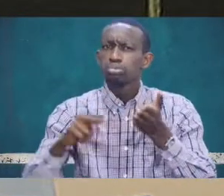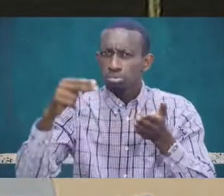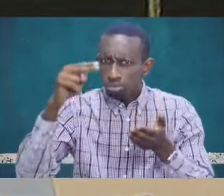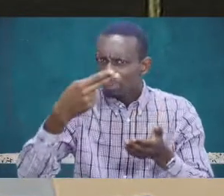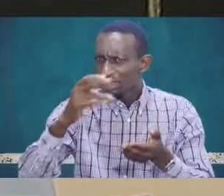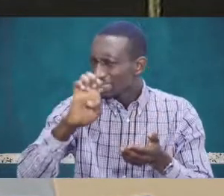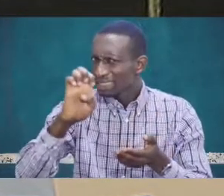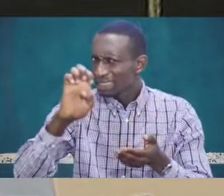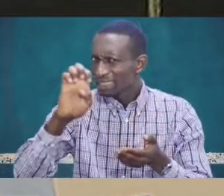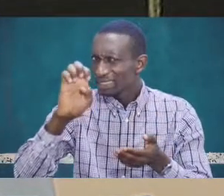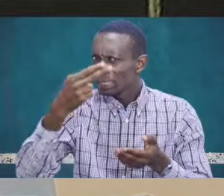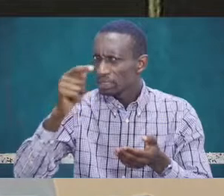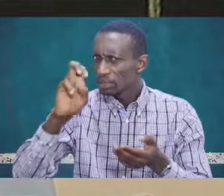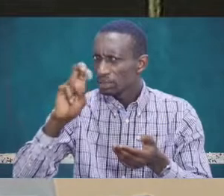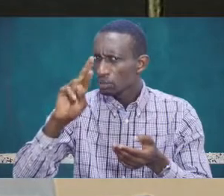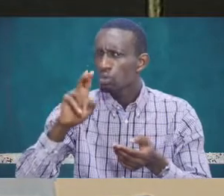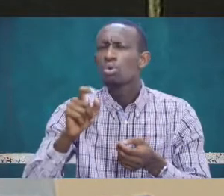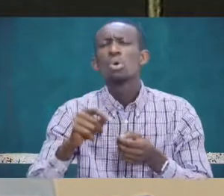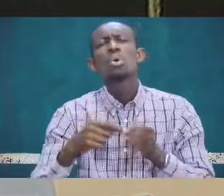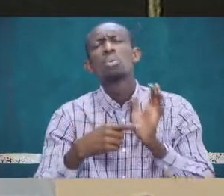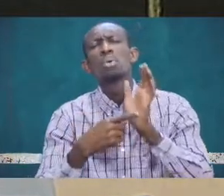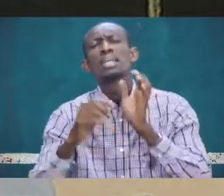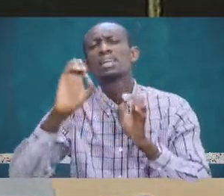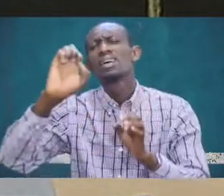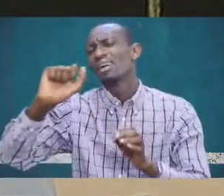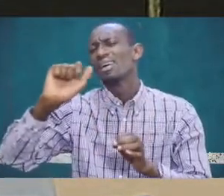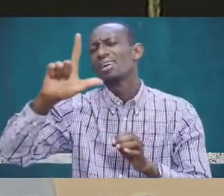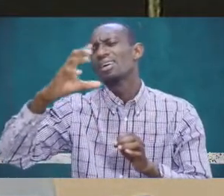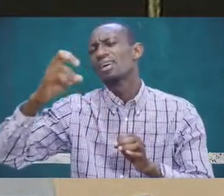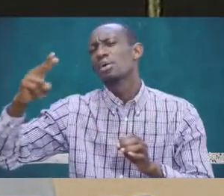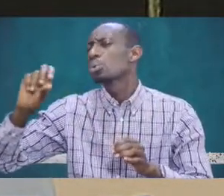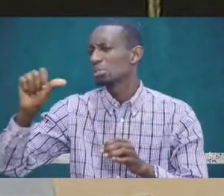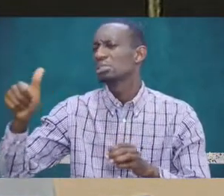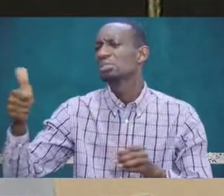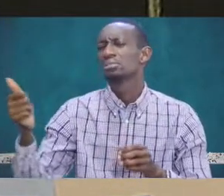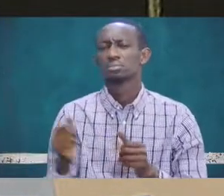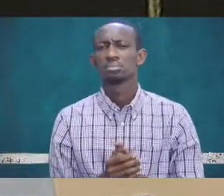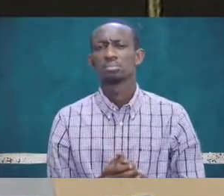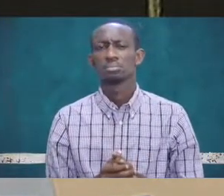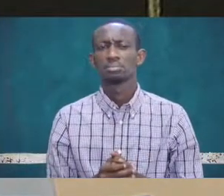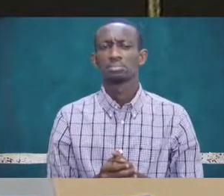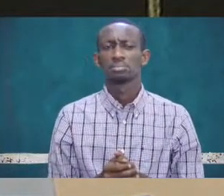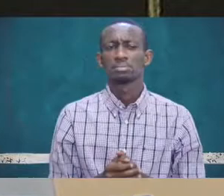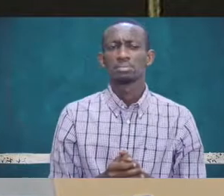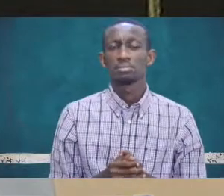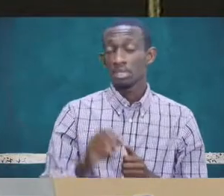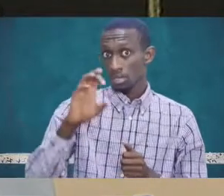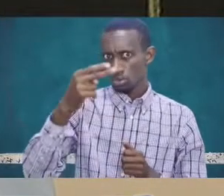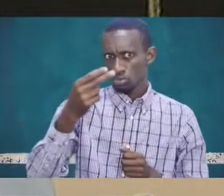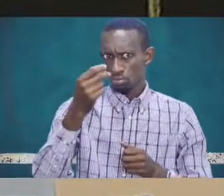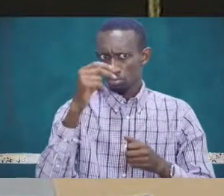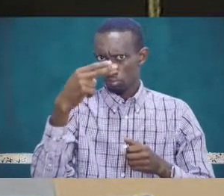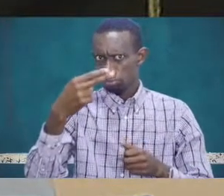other alcohols. So when we are using ethanol, remember, it is representing other alcohols. So plus, this is